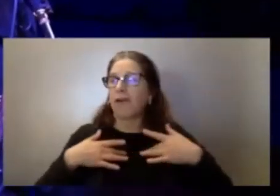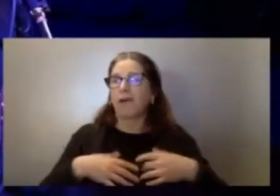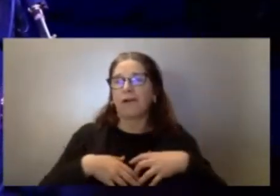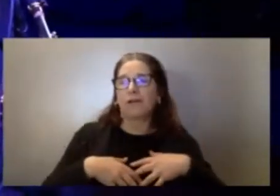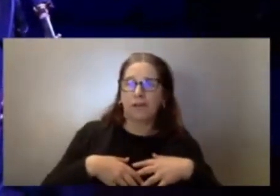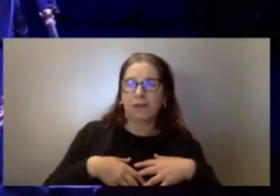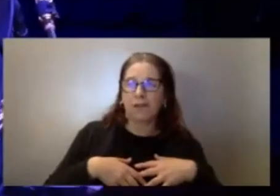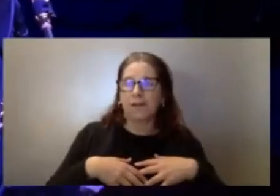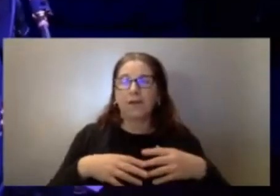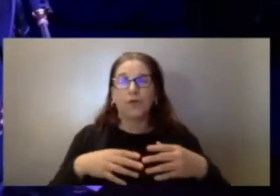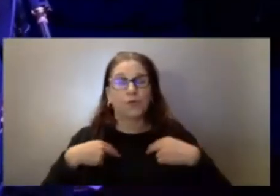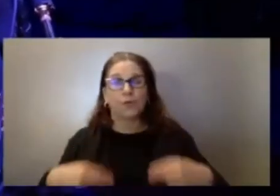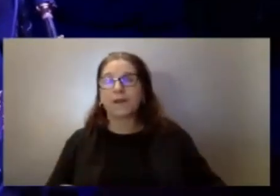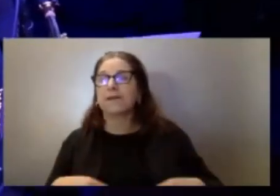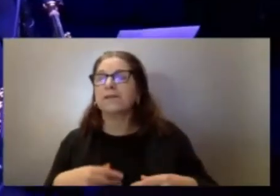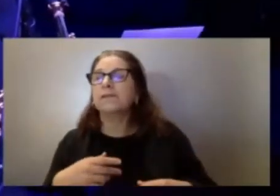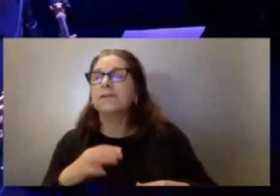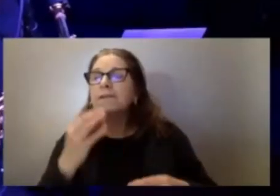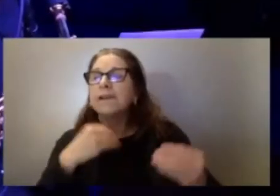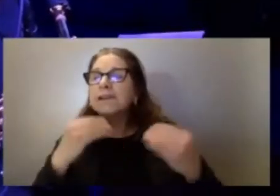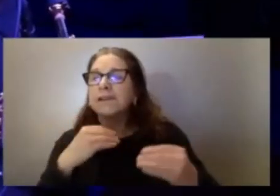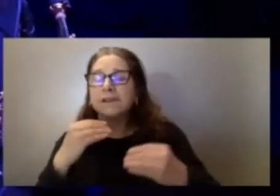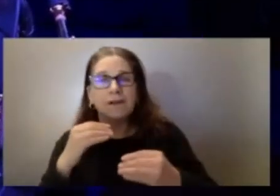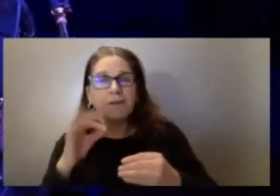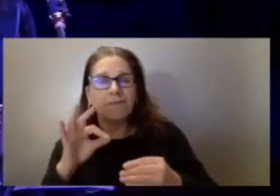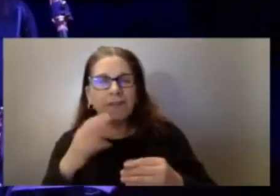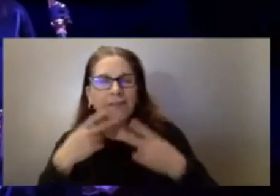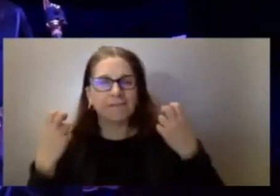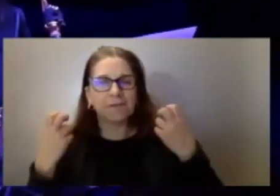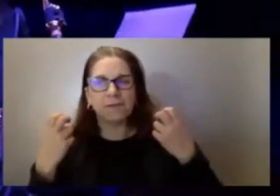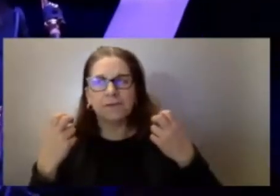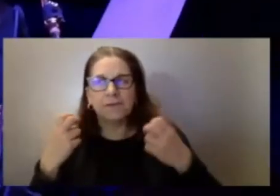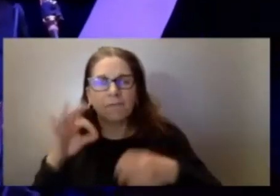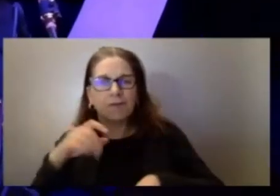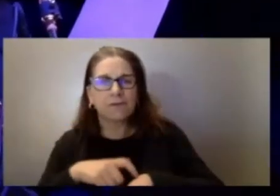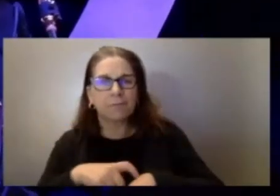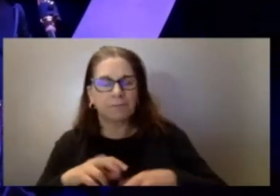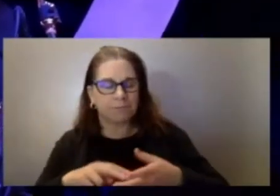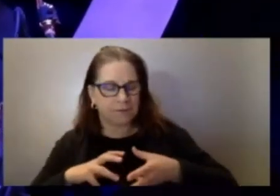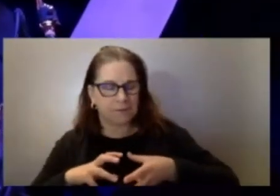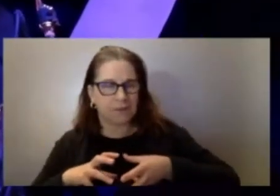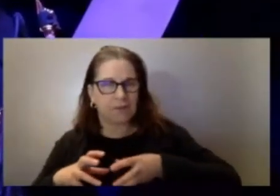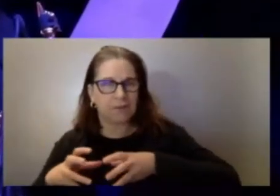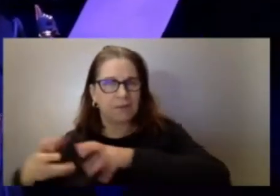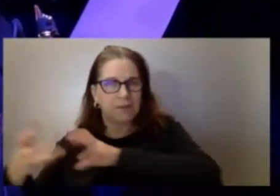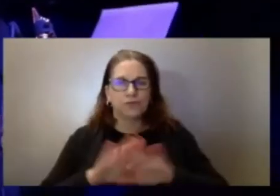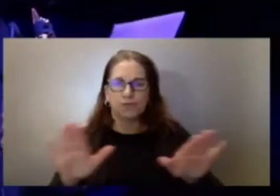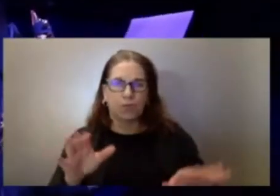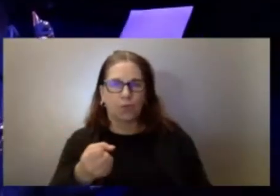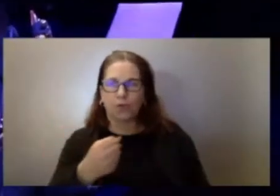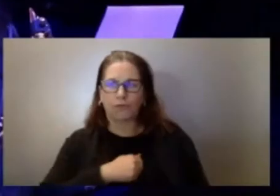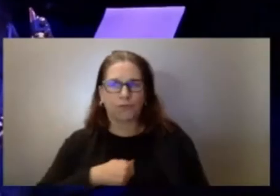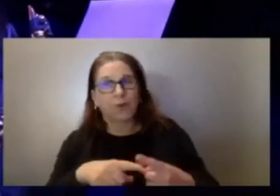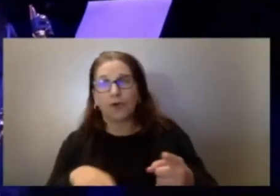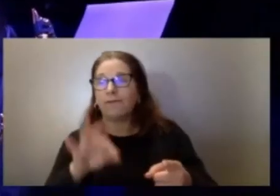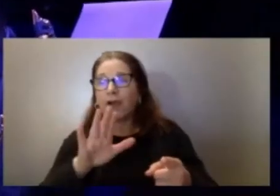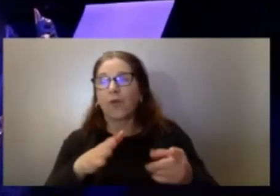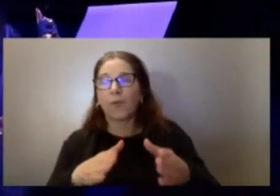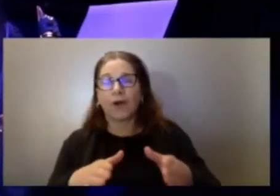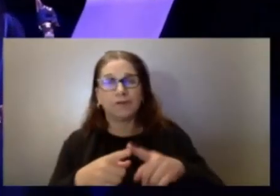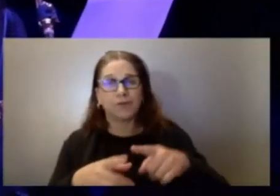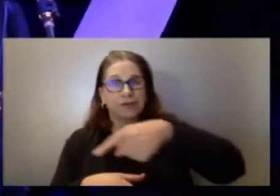immense human feast set by the thieves of time. Do not hold regrets. When you find your